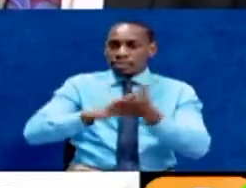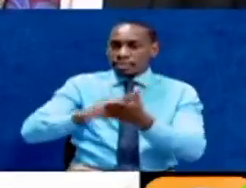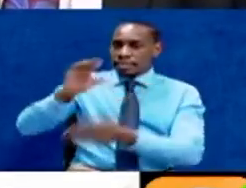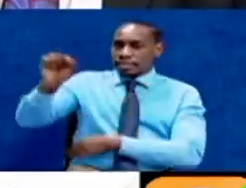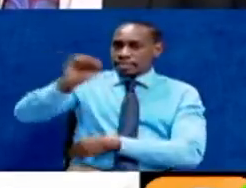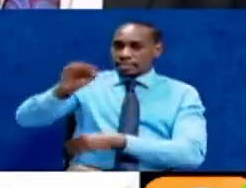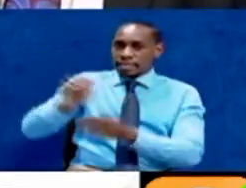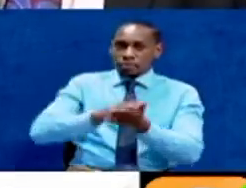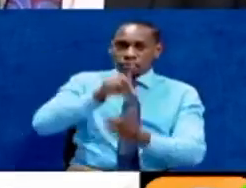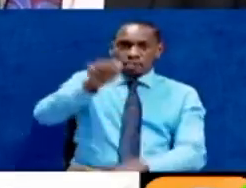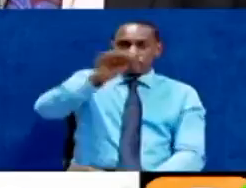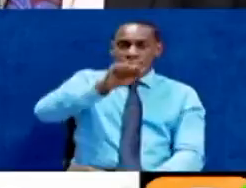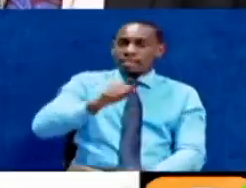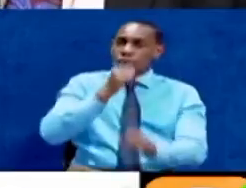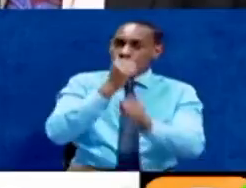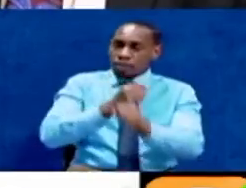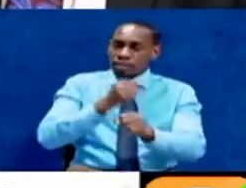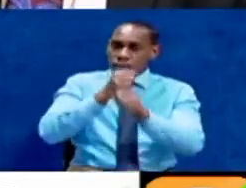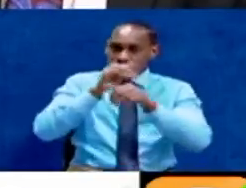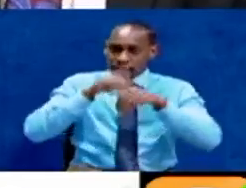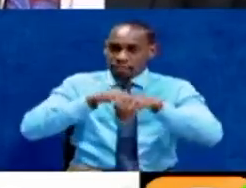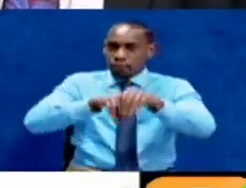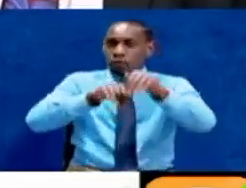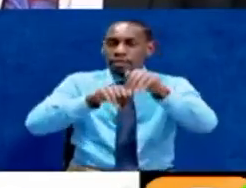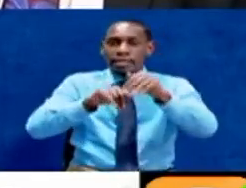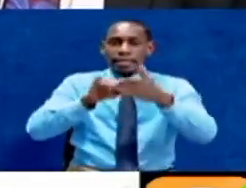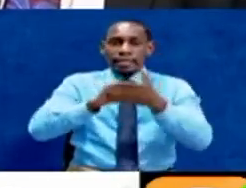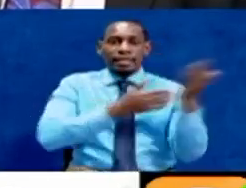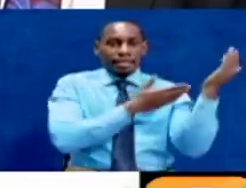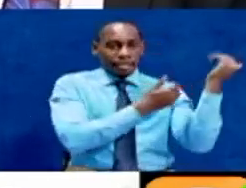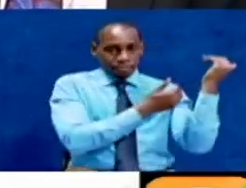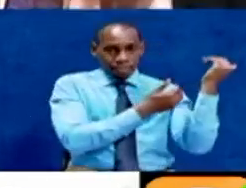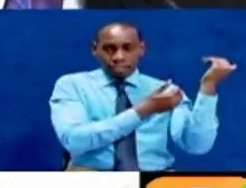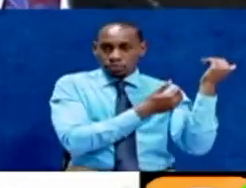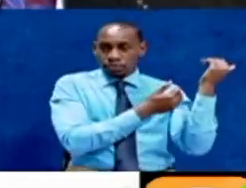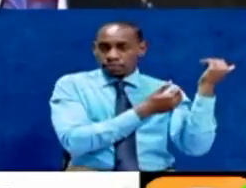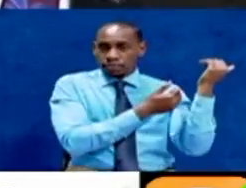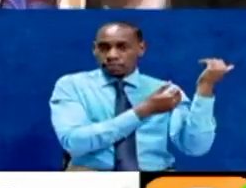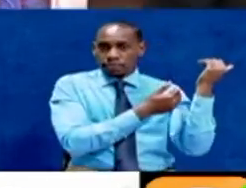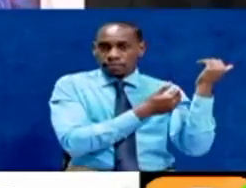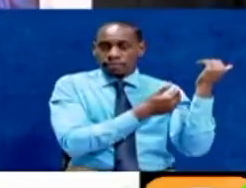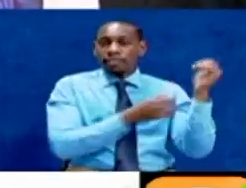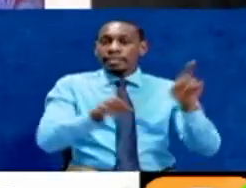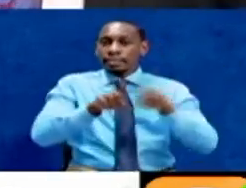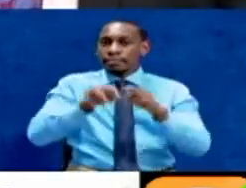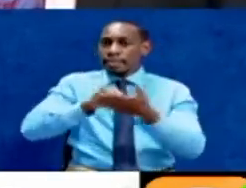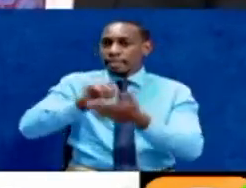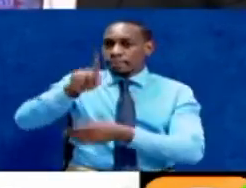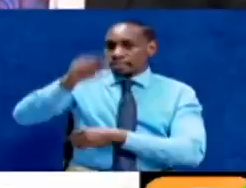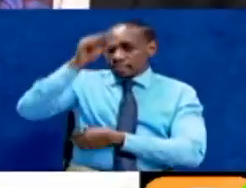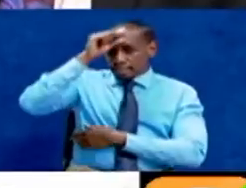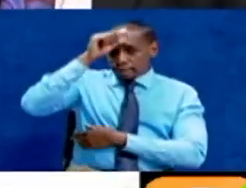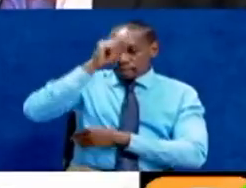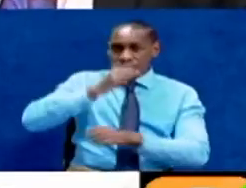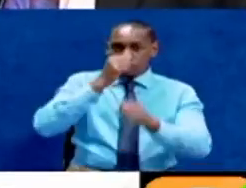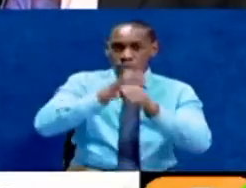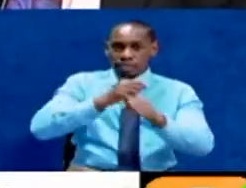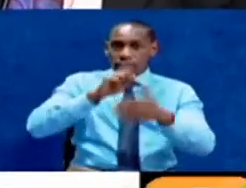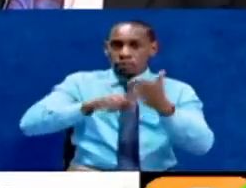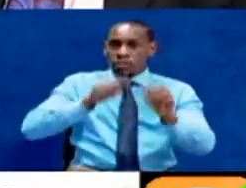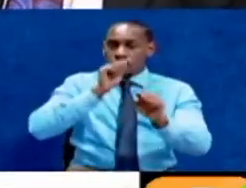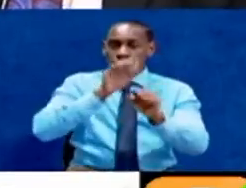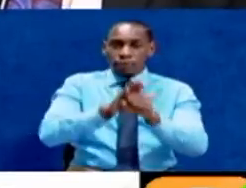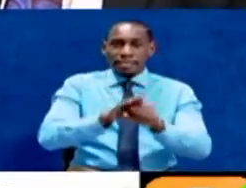and PSS are working according to what it is that you expect them to do. It's ensuring that the government is doing what it